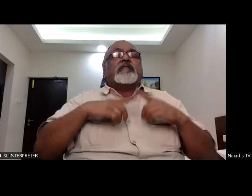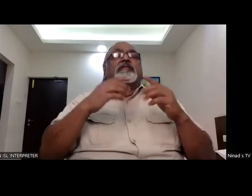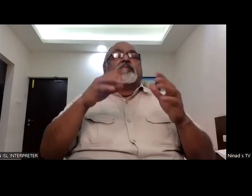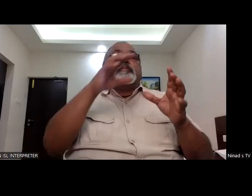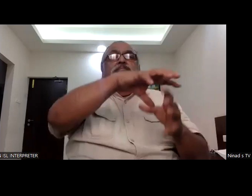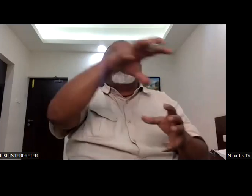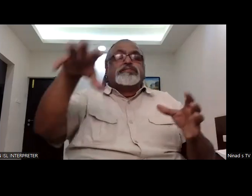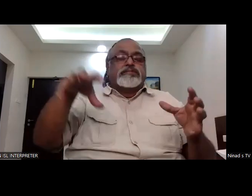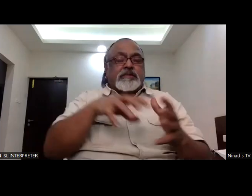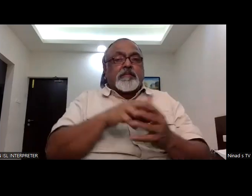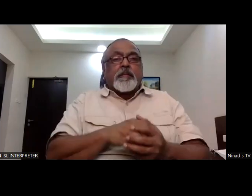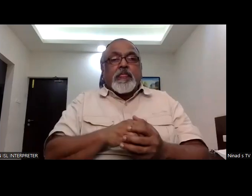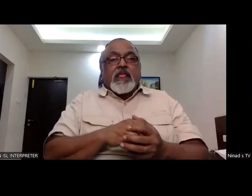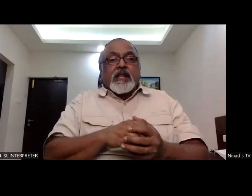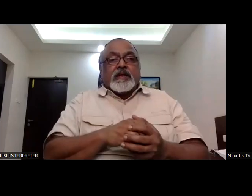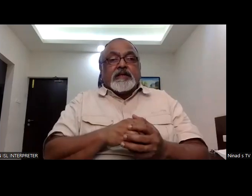disability, the parent,